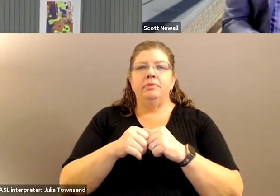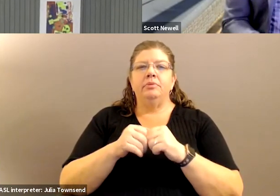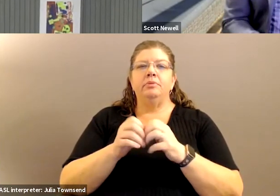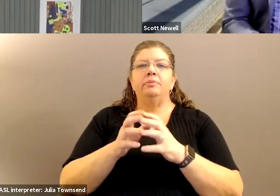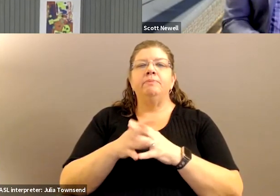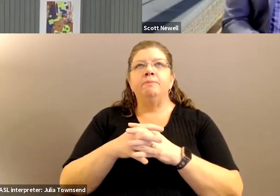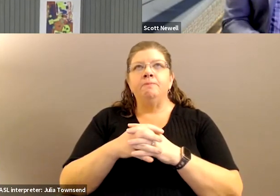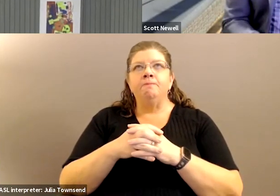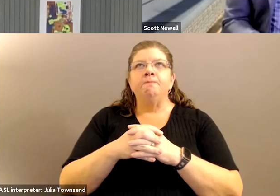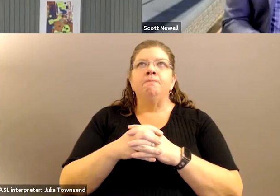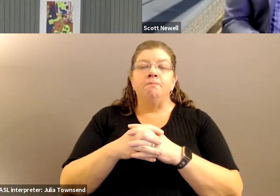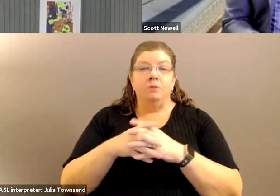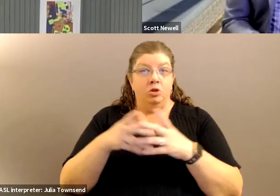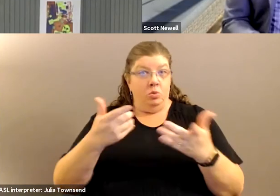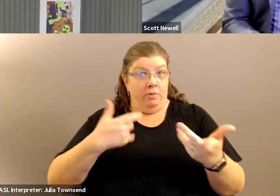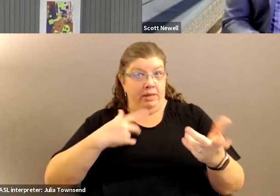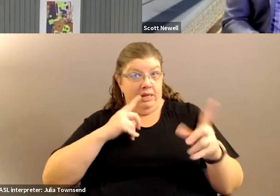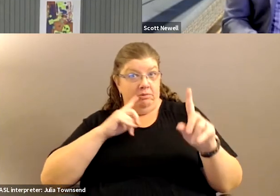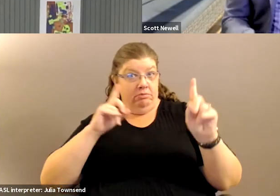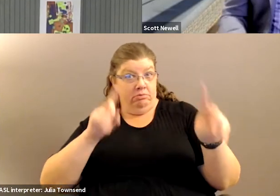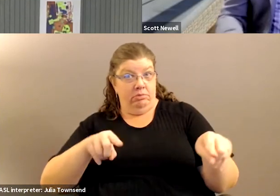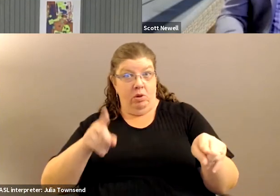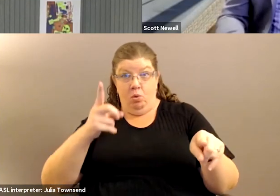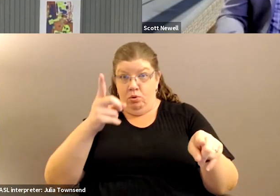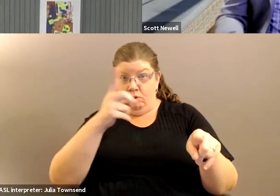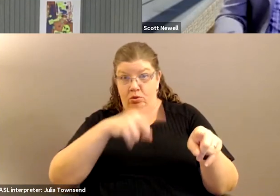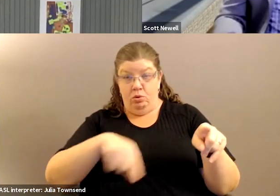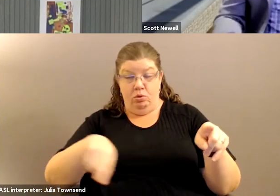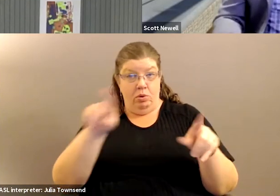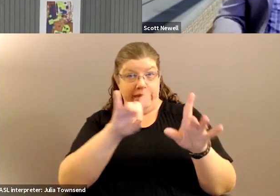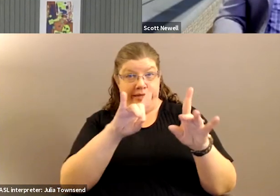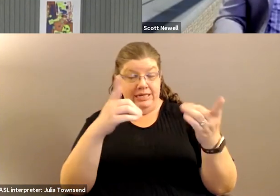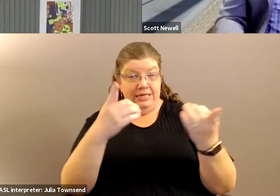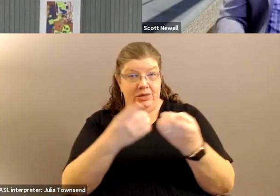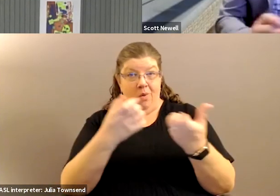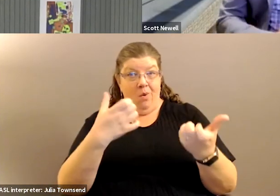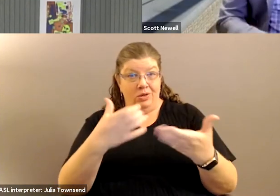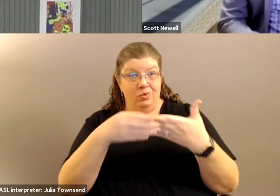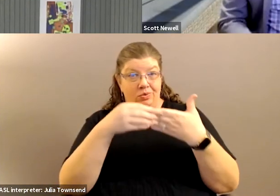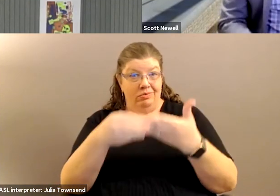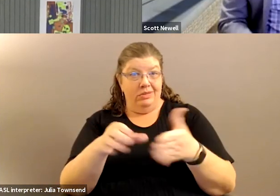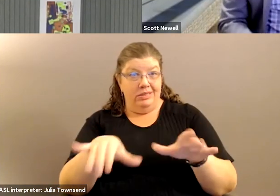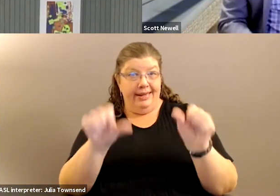do you want do you want me to take that or or would you guys at the district like to take that one